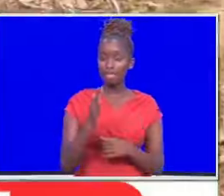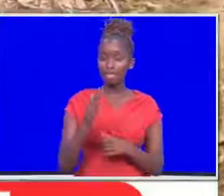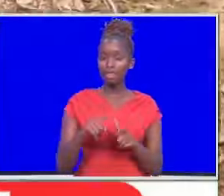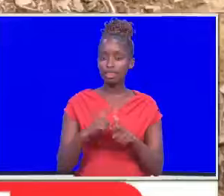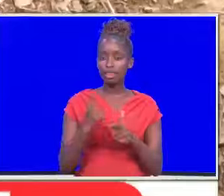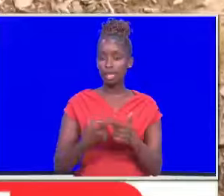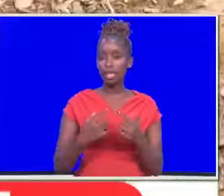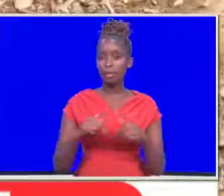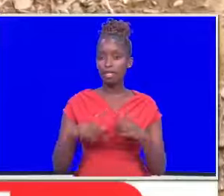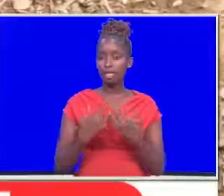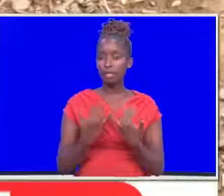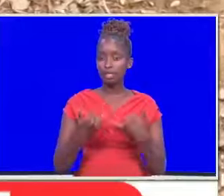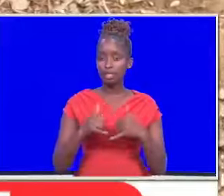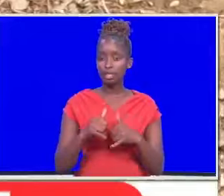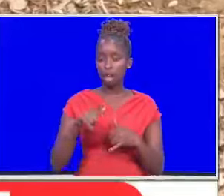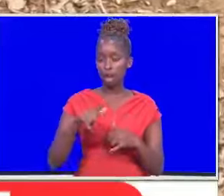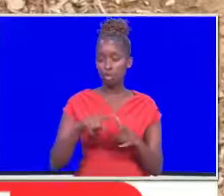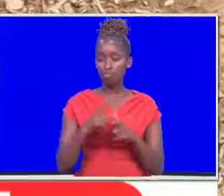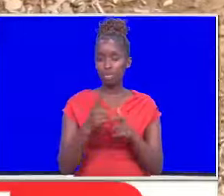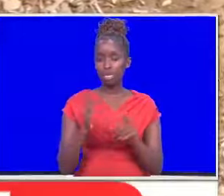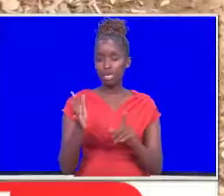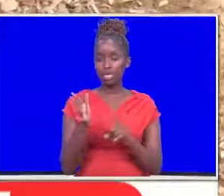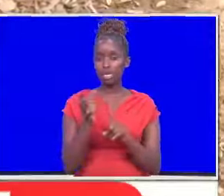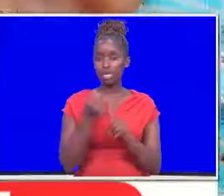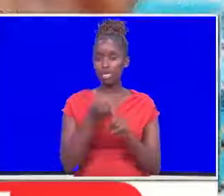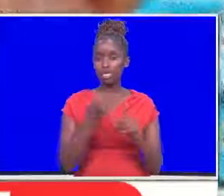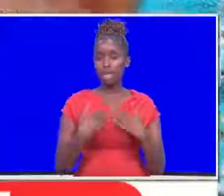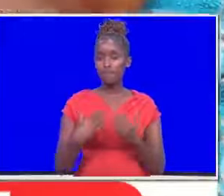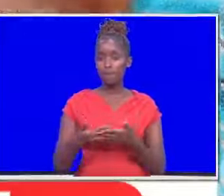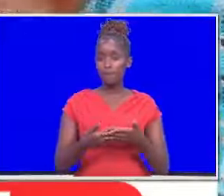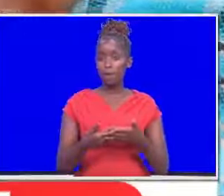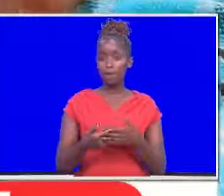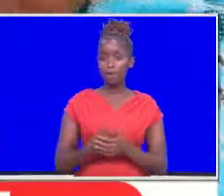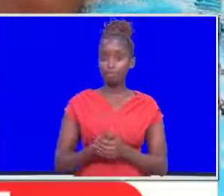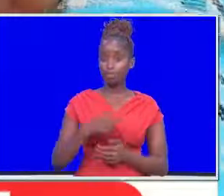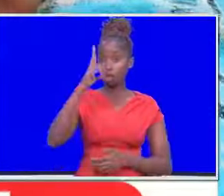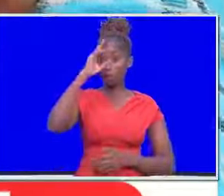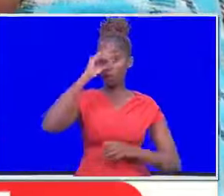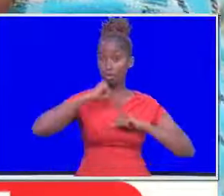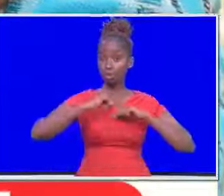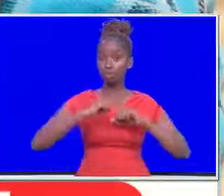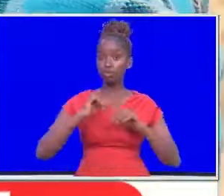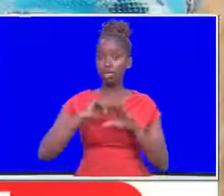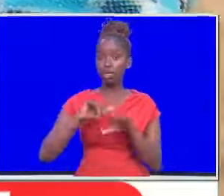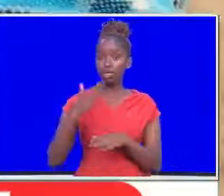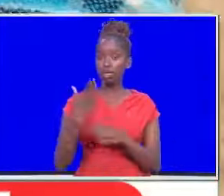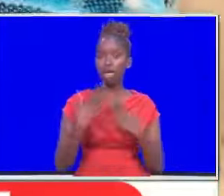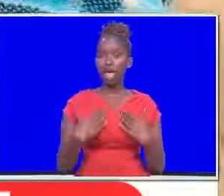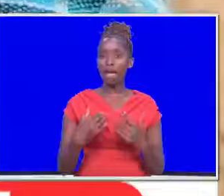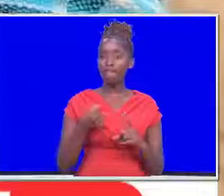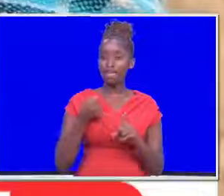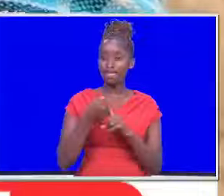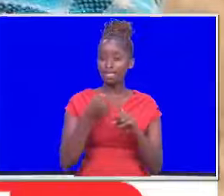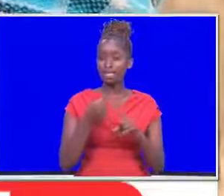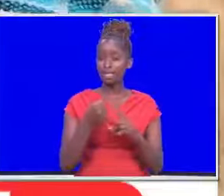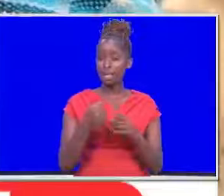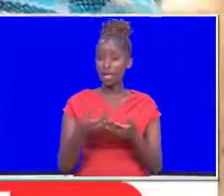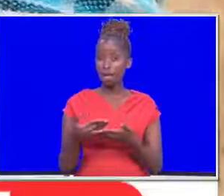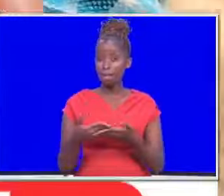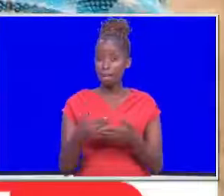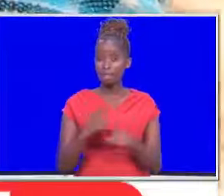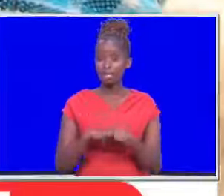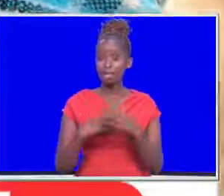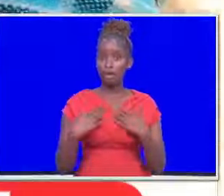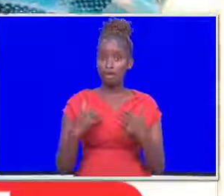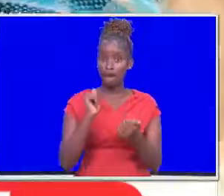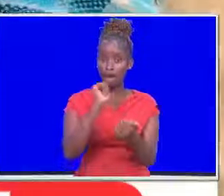Reports indicate that the officers allegedly from Kalembe police station subjected the child to physical harm during the arrest of his